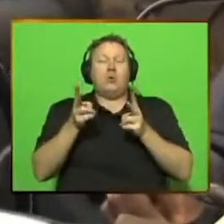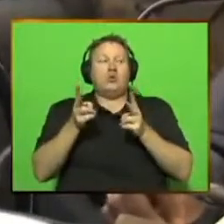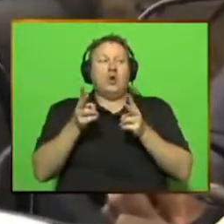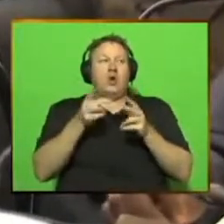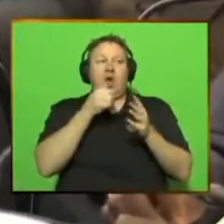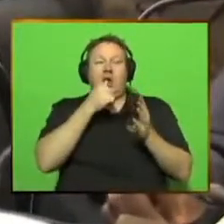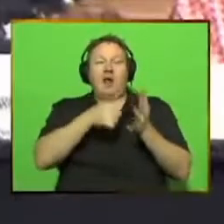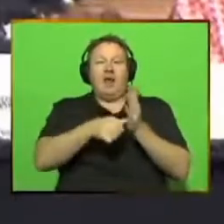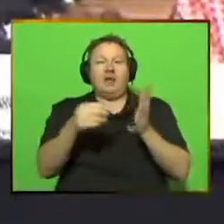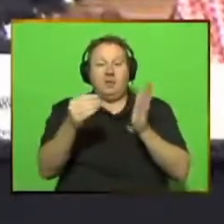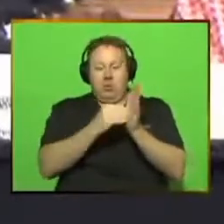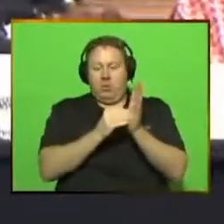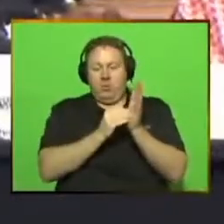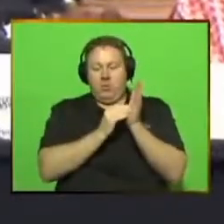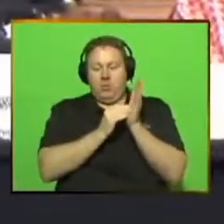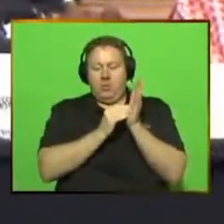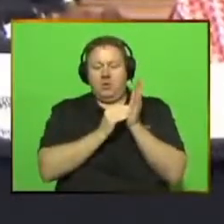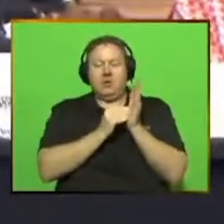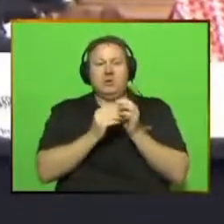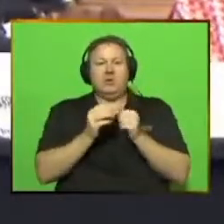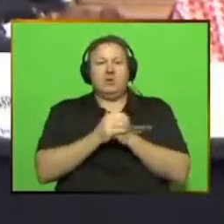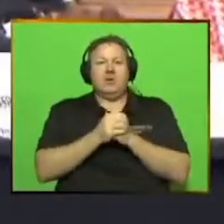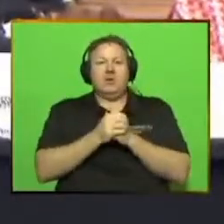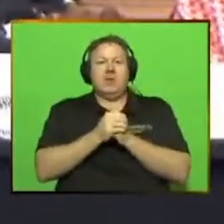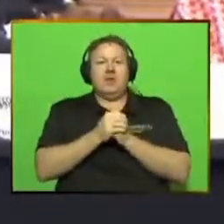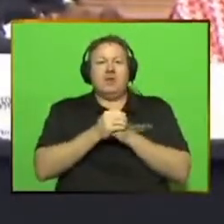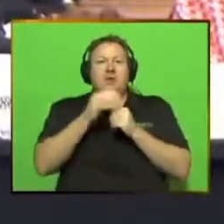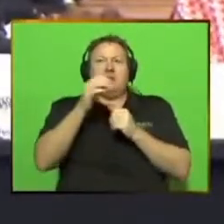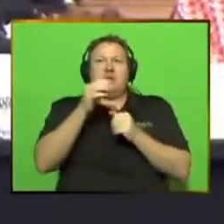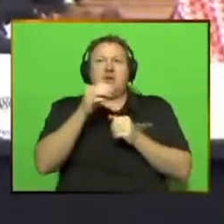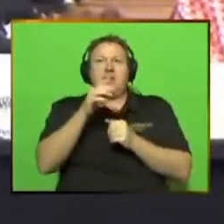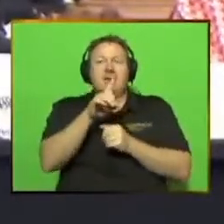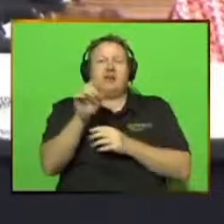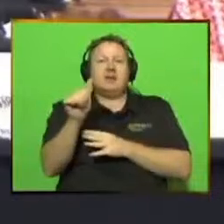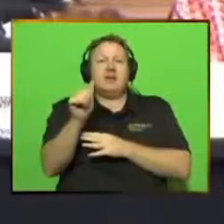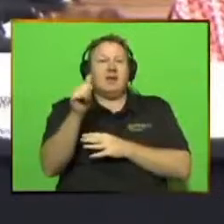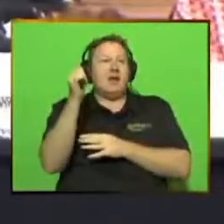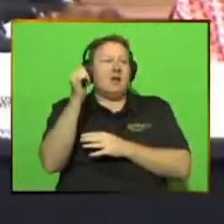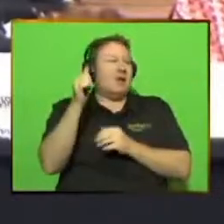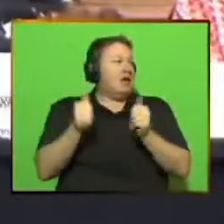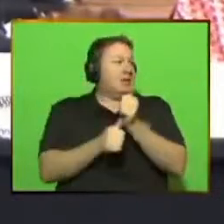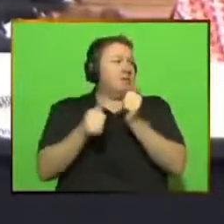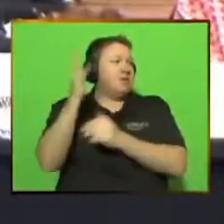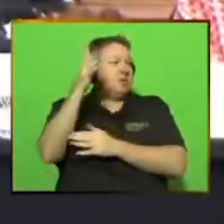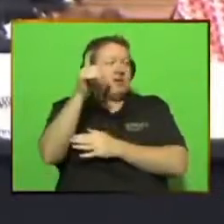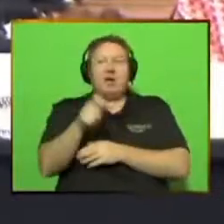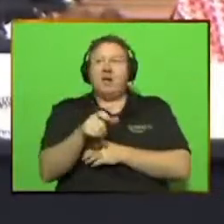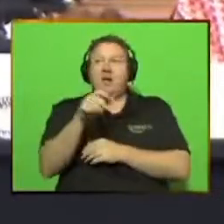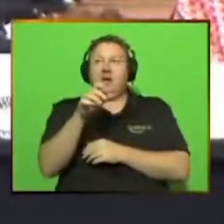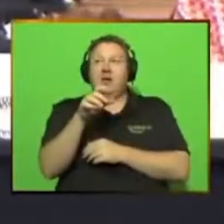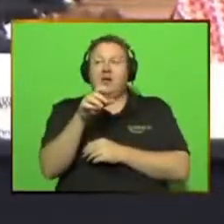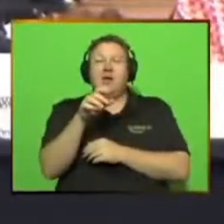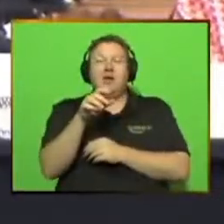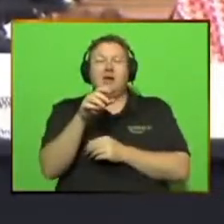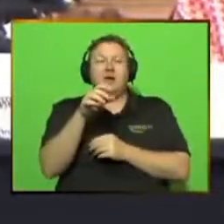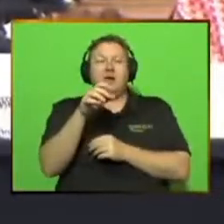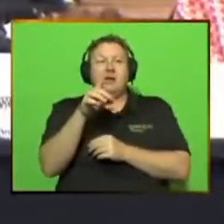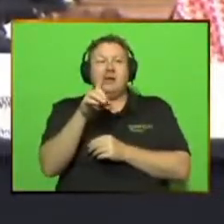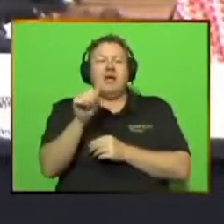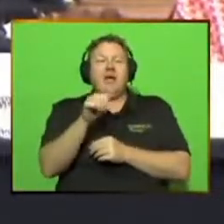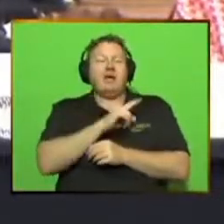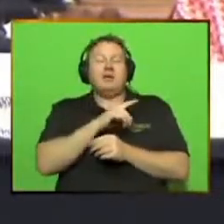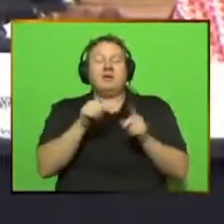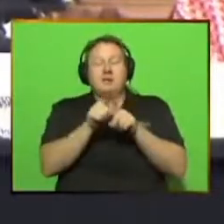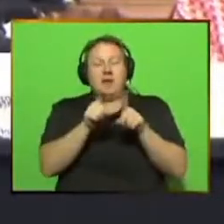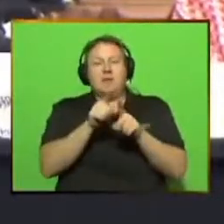now and the Deputy Speaker of the Democratic Alliance so that you can pay